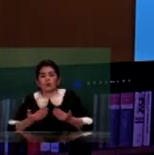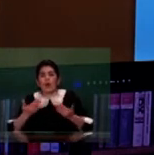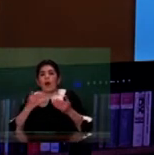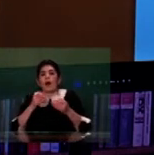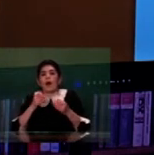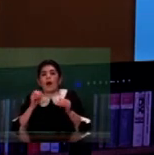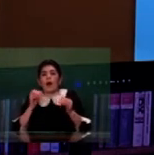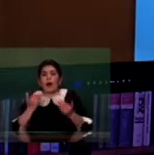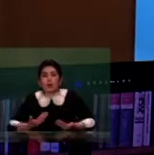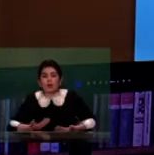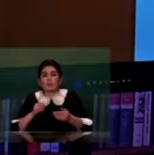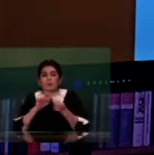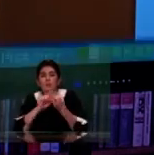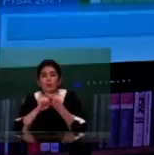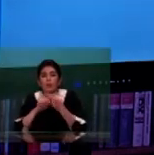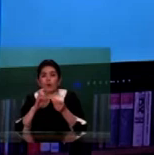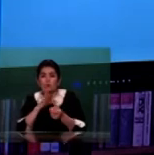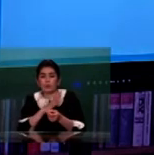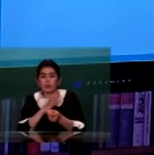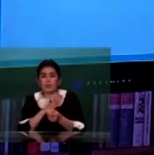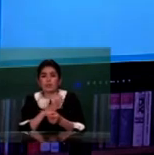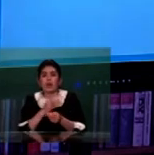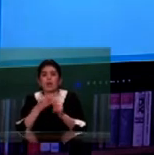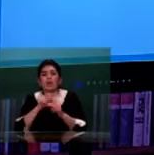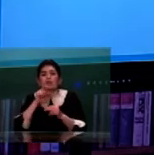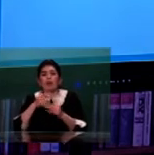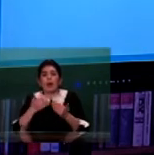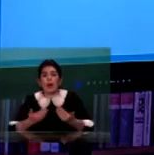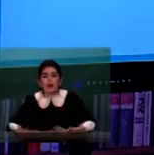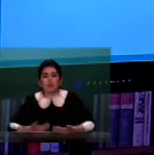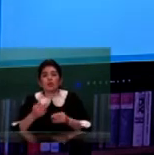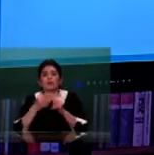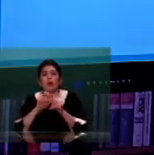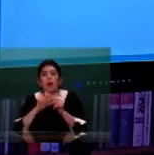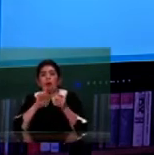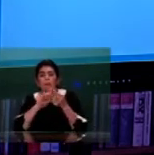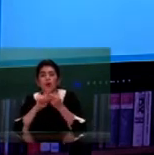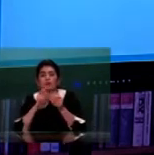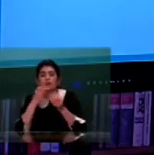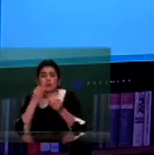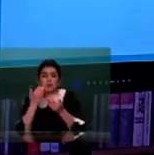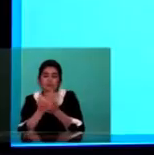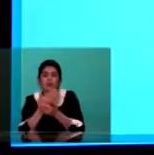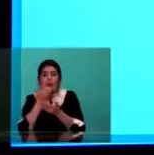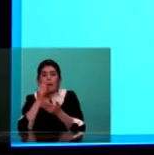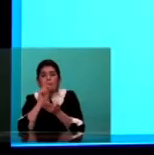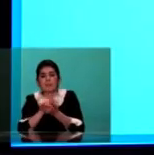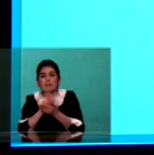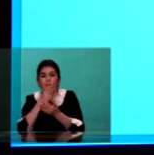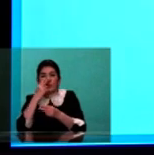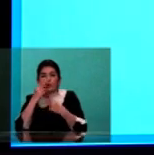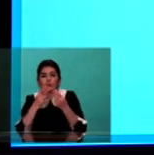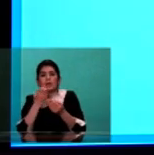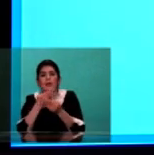bog'liq hodisalar ekan. Endi hayotimizga bog'liq bo'lgan yana bir masalani ko'rib